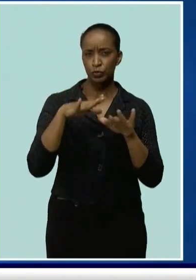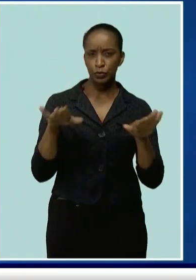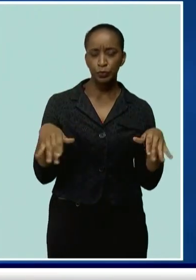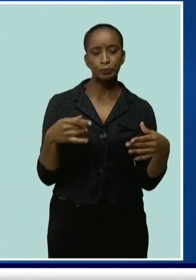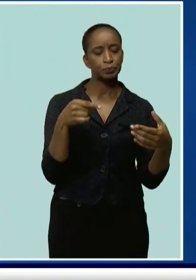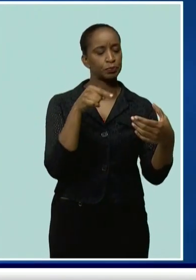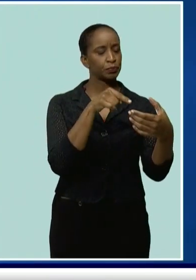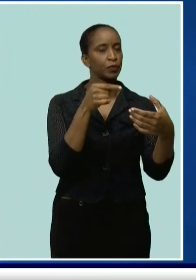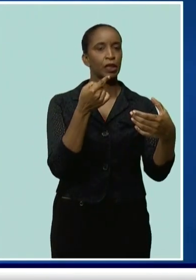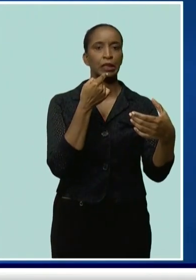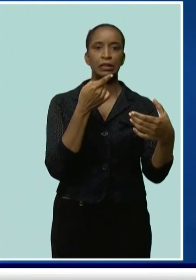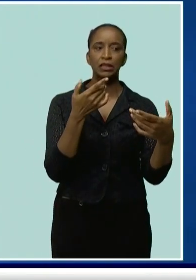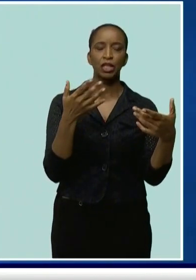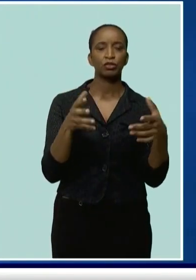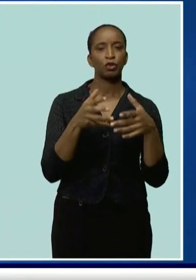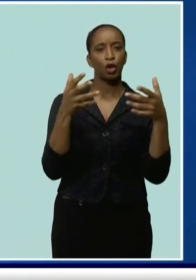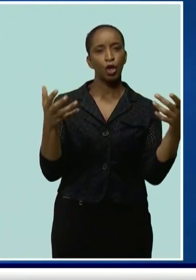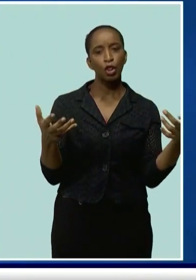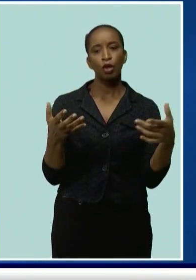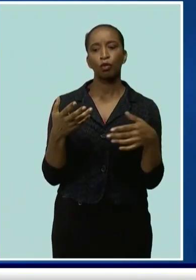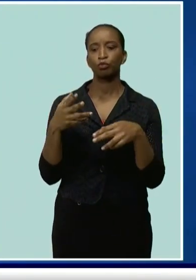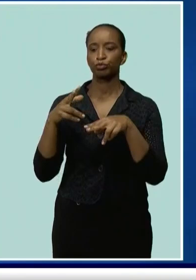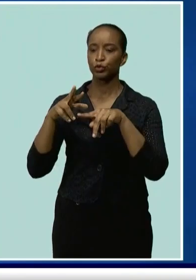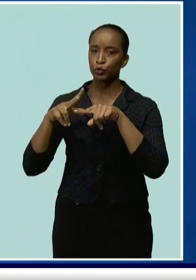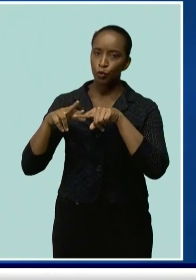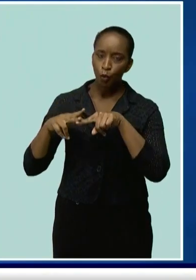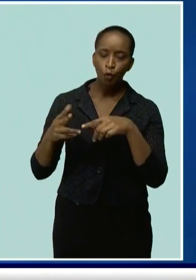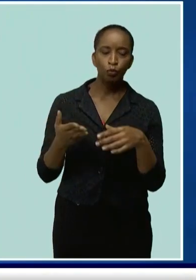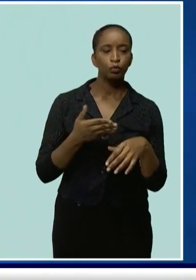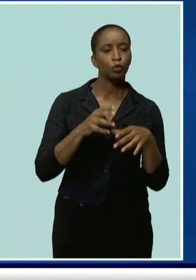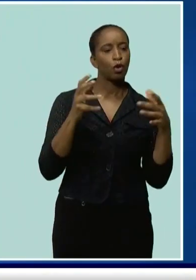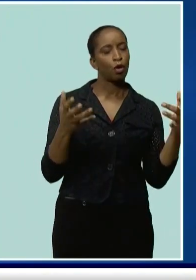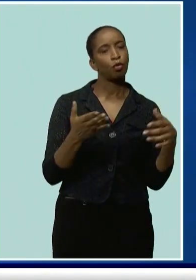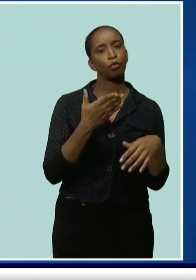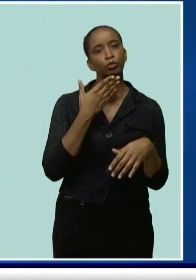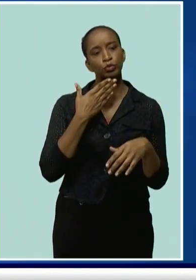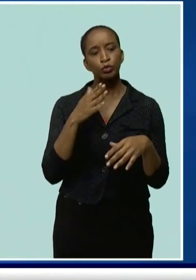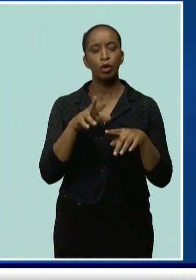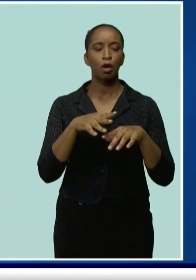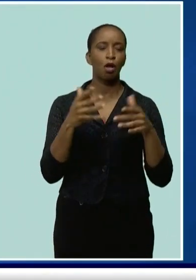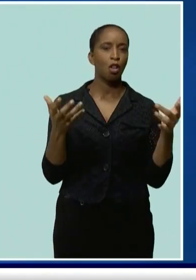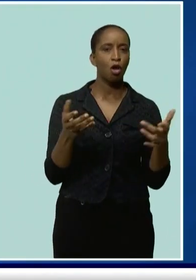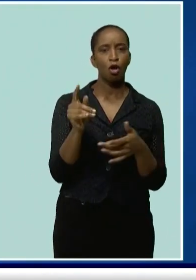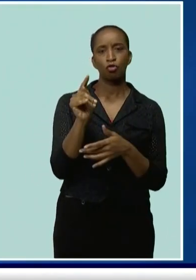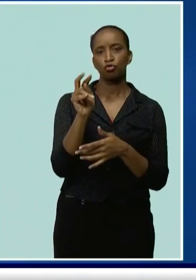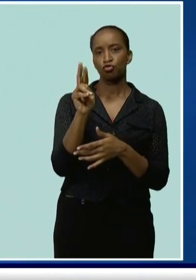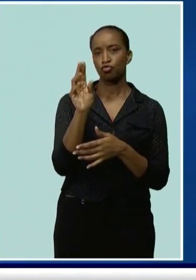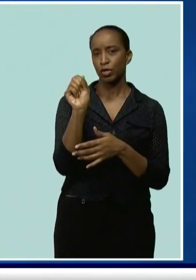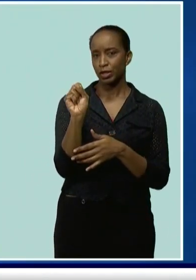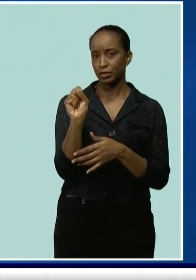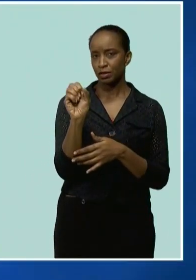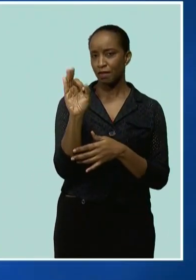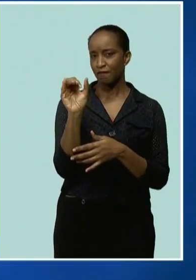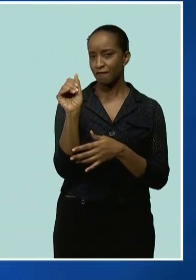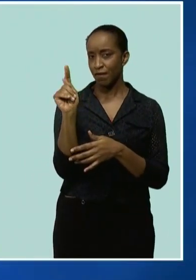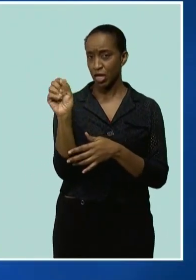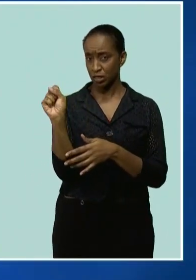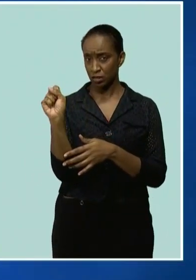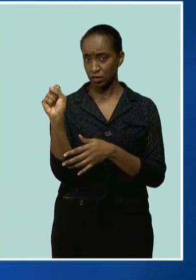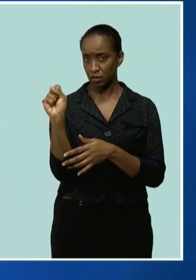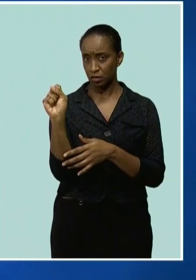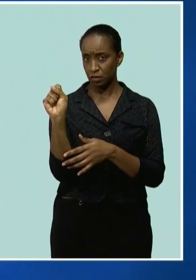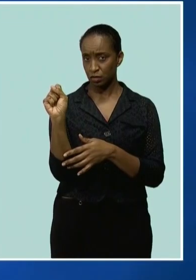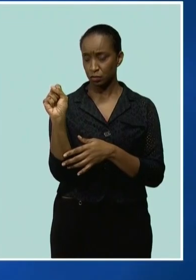in trans fats. So this, when you go into the supermarket and you look at the shelf, you see the label on the product, and this